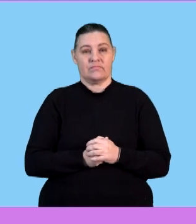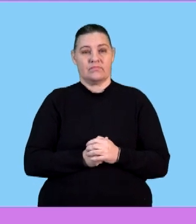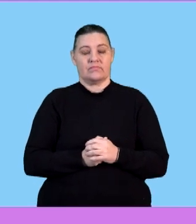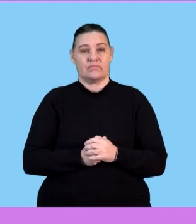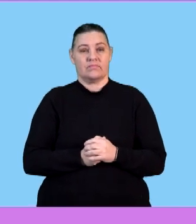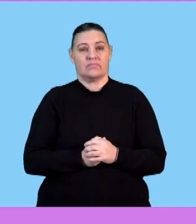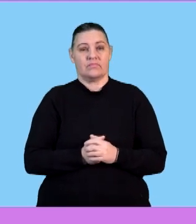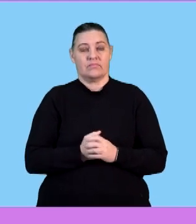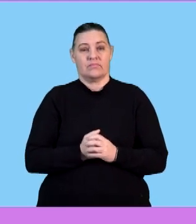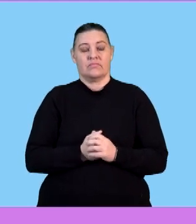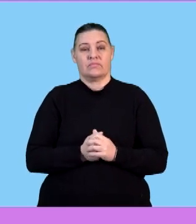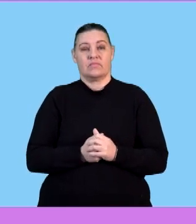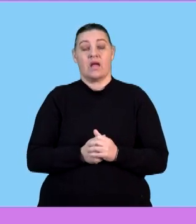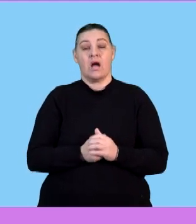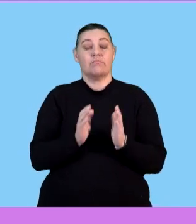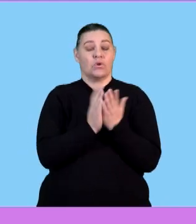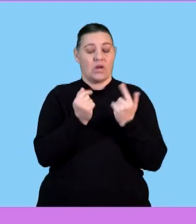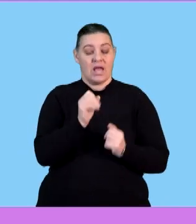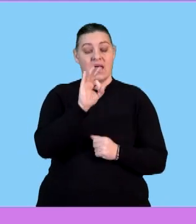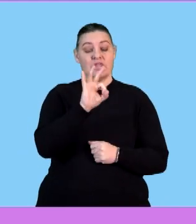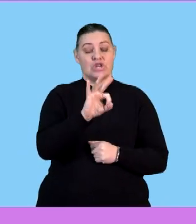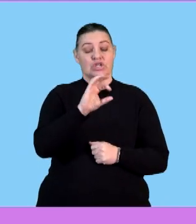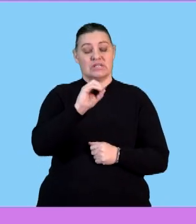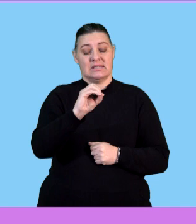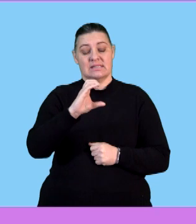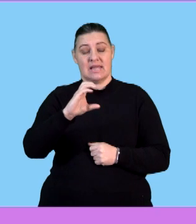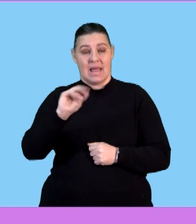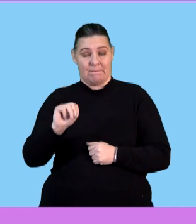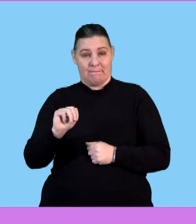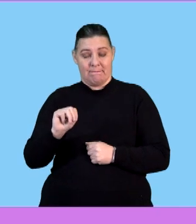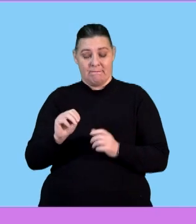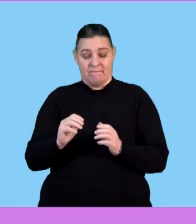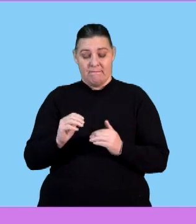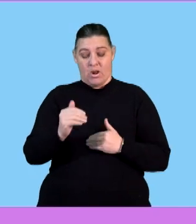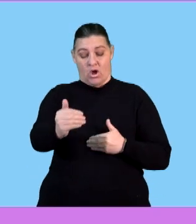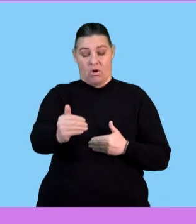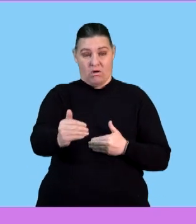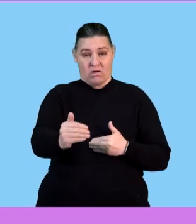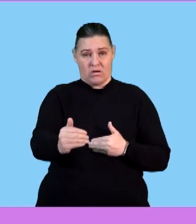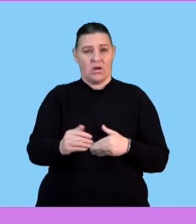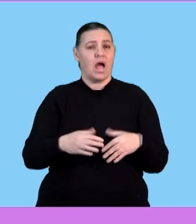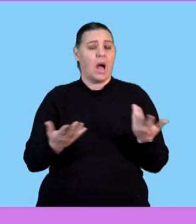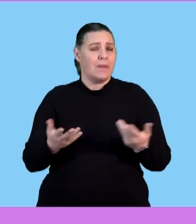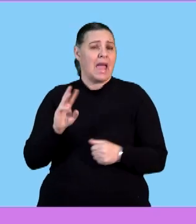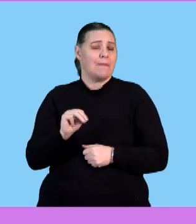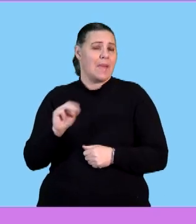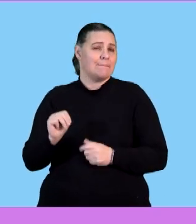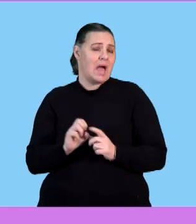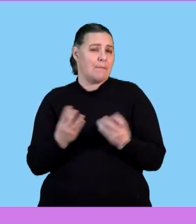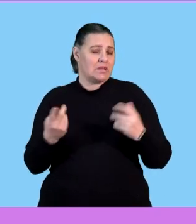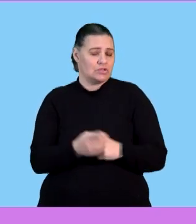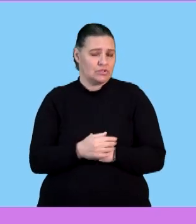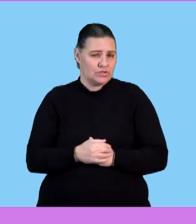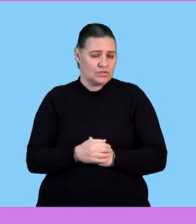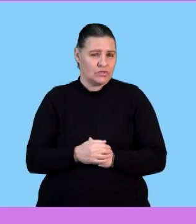Convert the following. Let's practice that. A textbook is 30 centimeters long. How long is it in millimeters? So